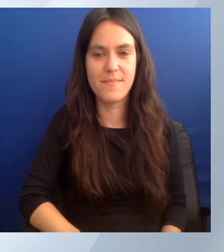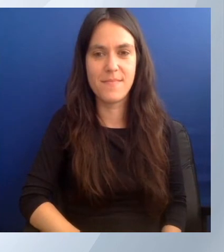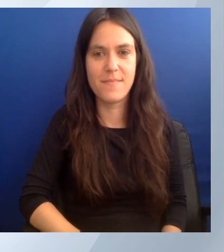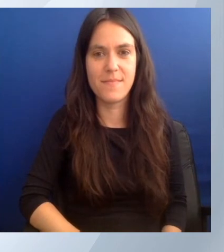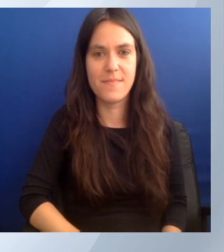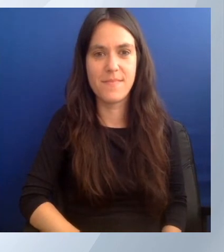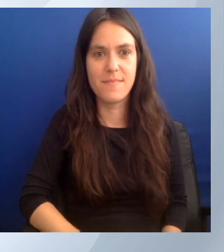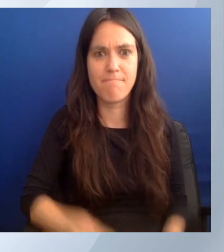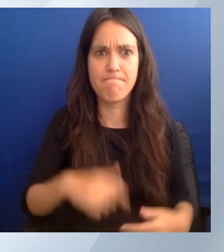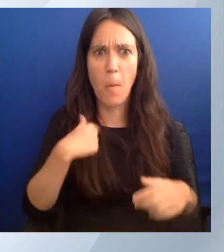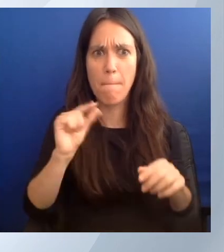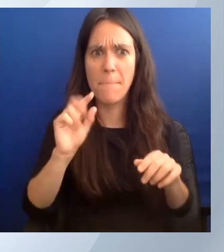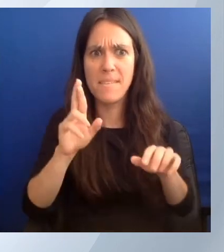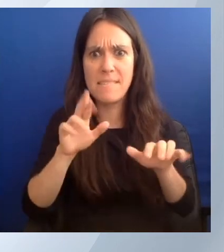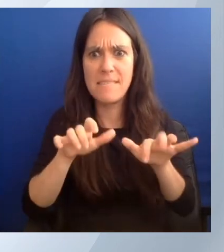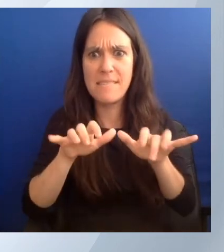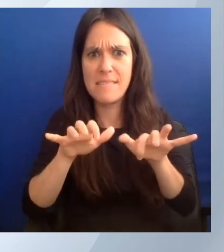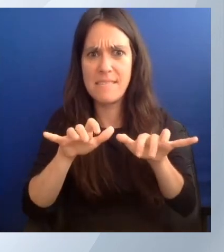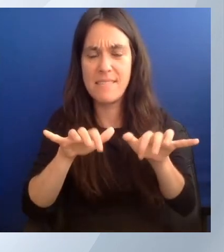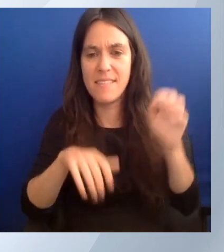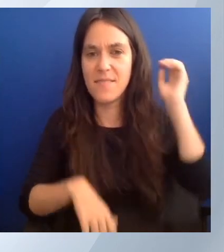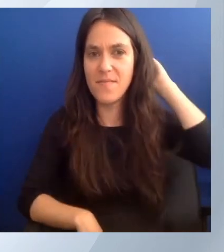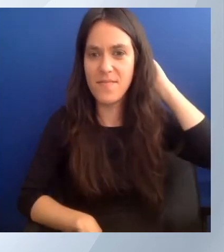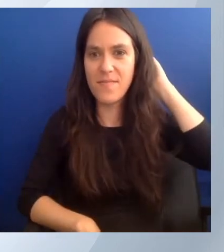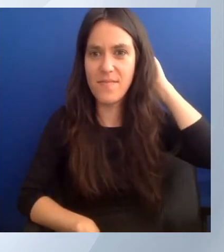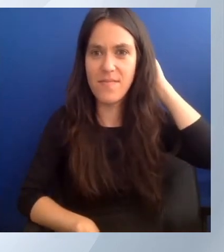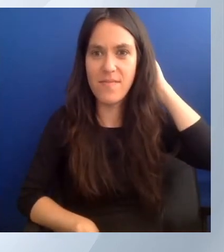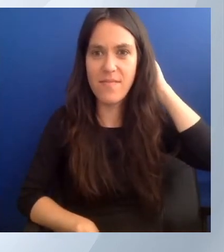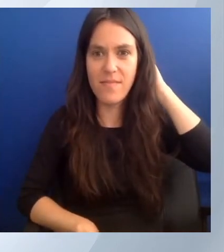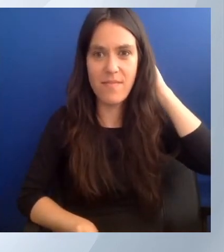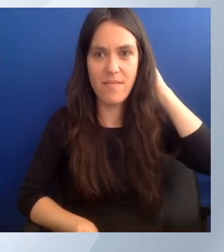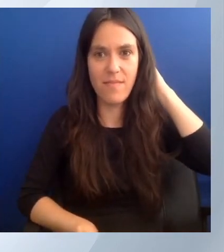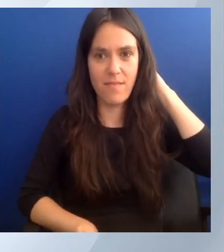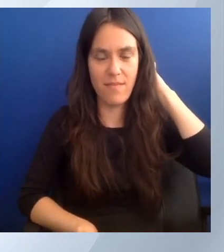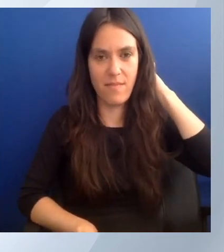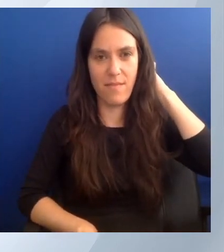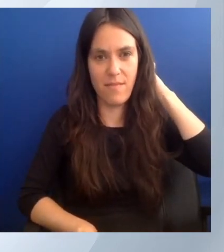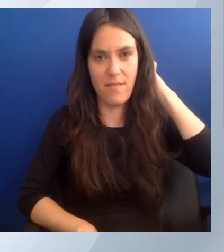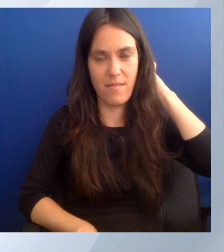it. 2 seconds.